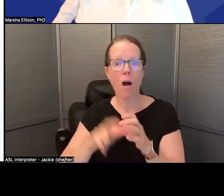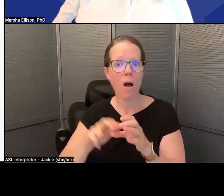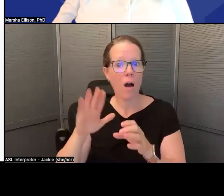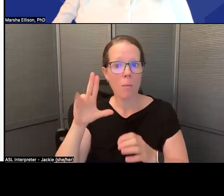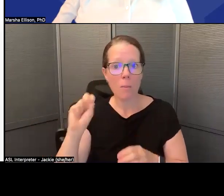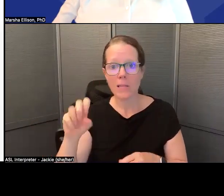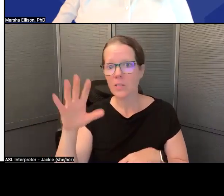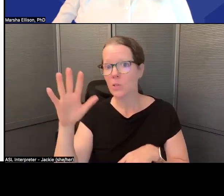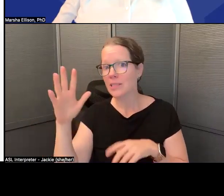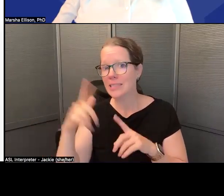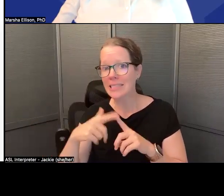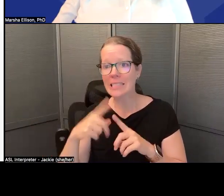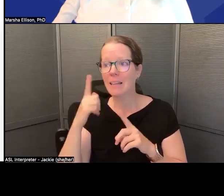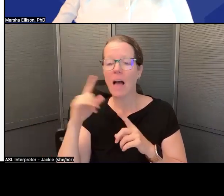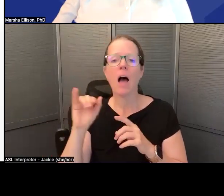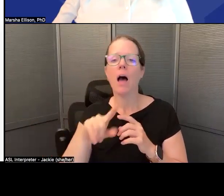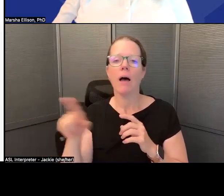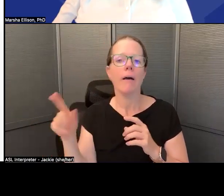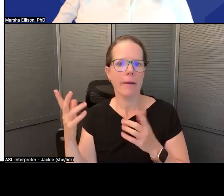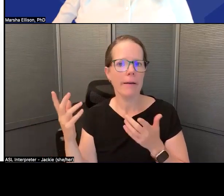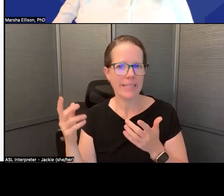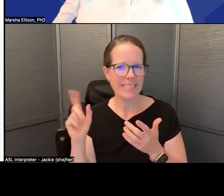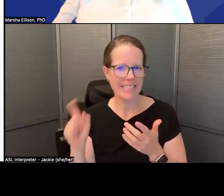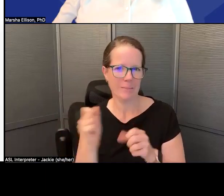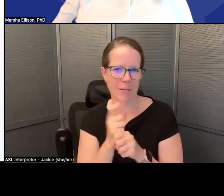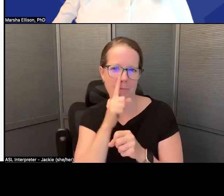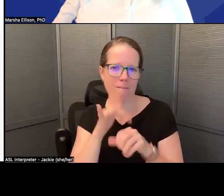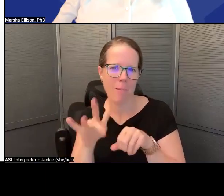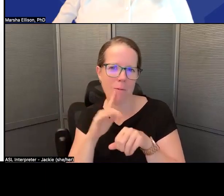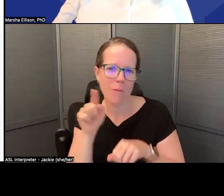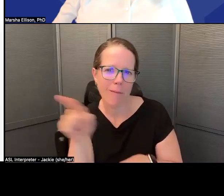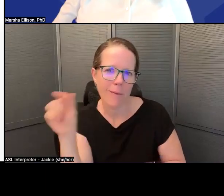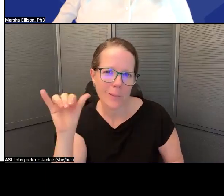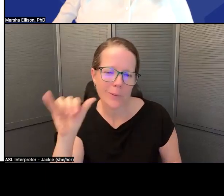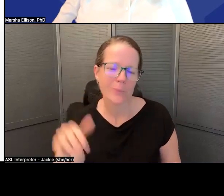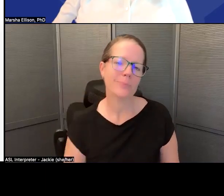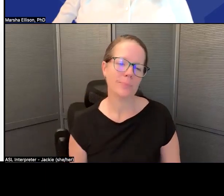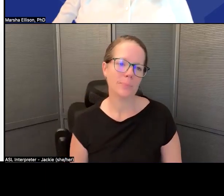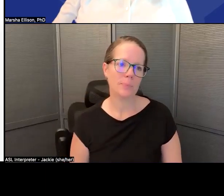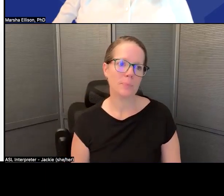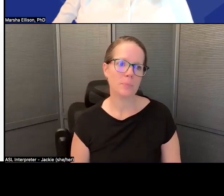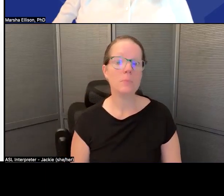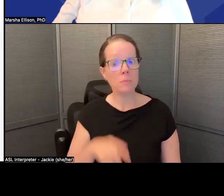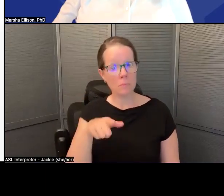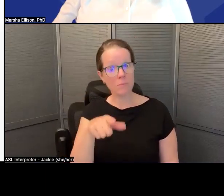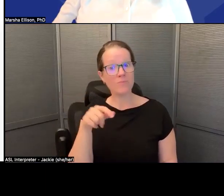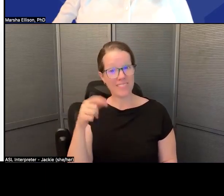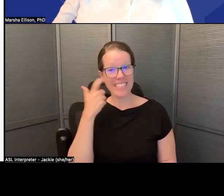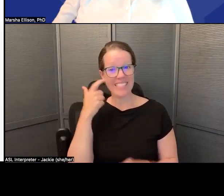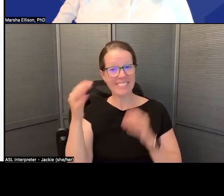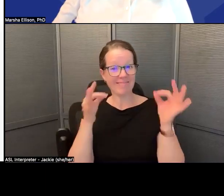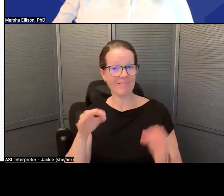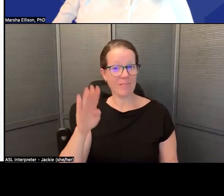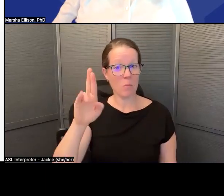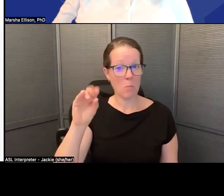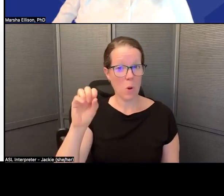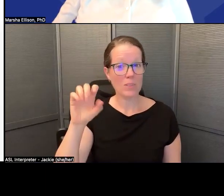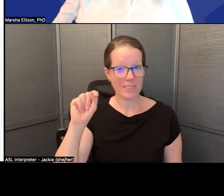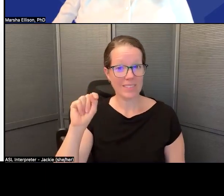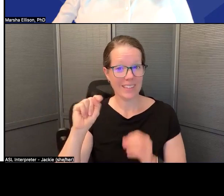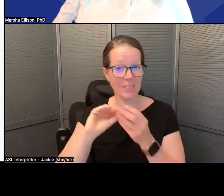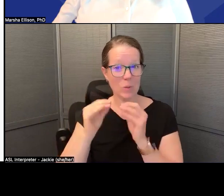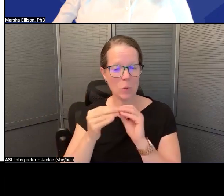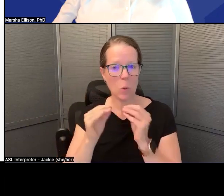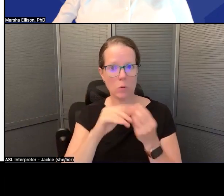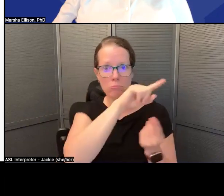You heard a bit about the Brossette scores, and even though there was a dramatic reduction in high Brossette scores, the